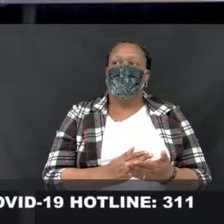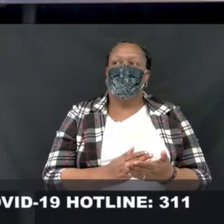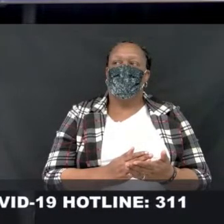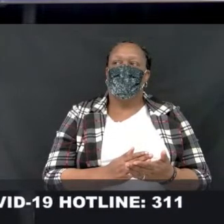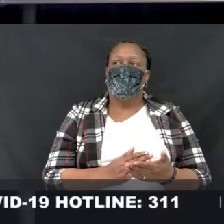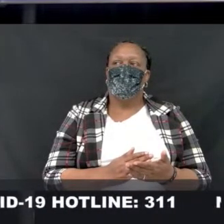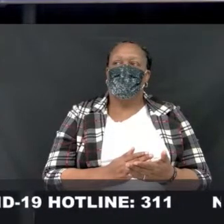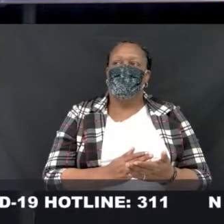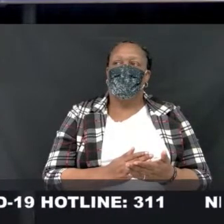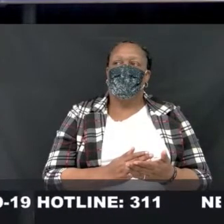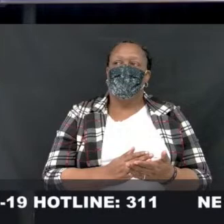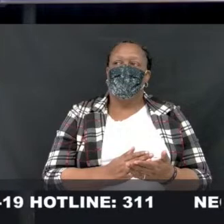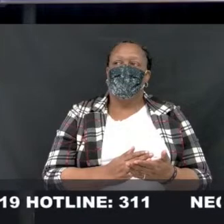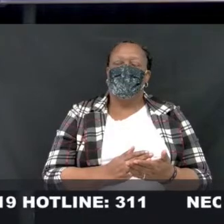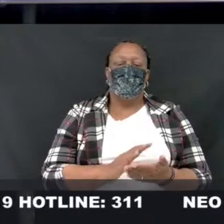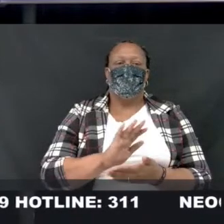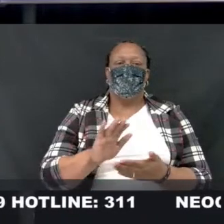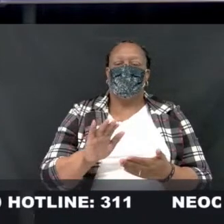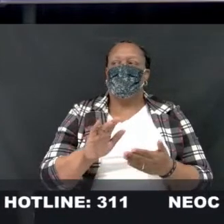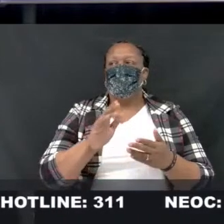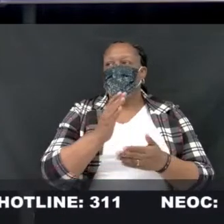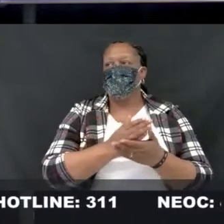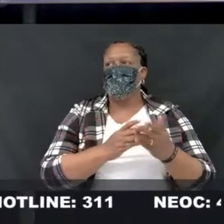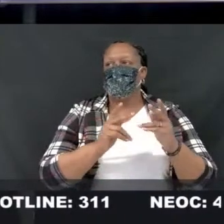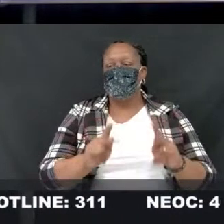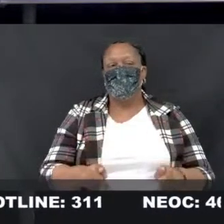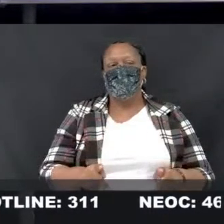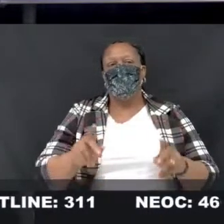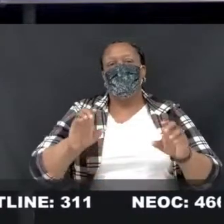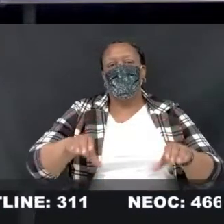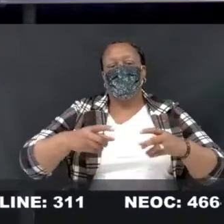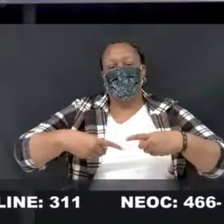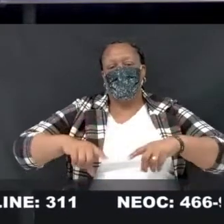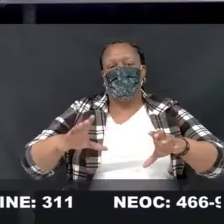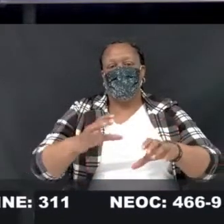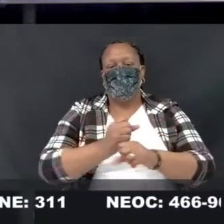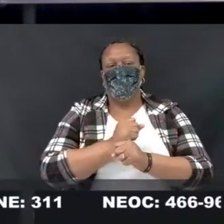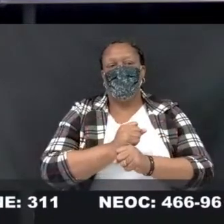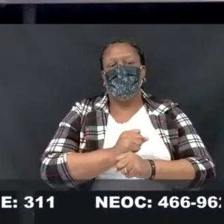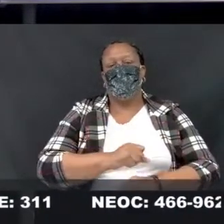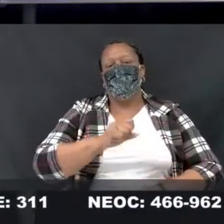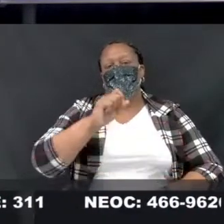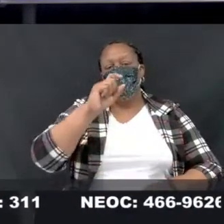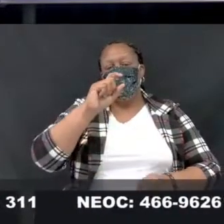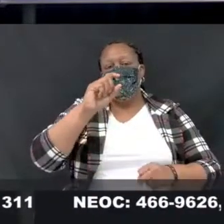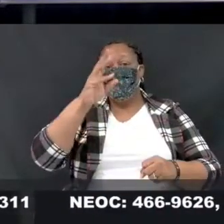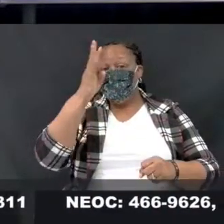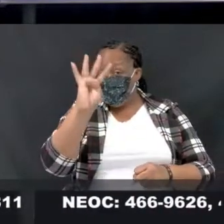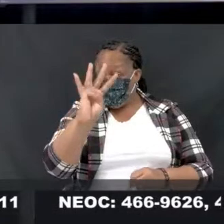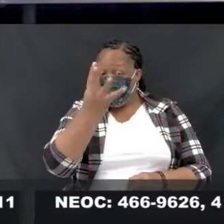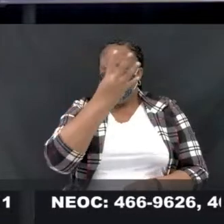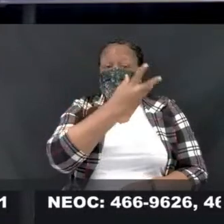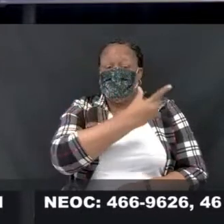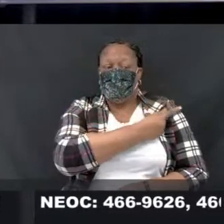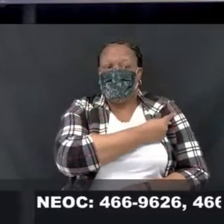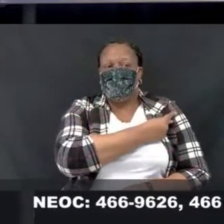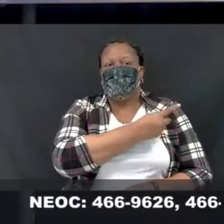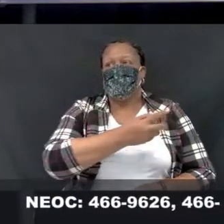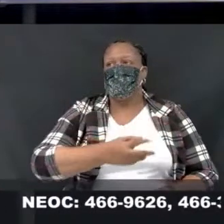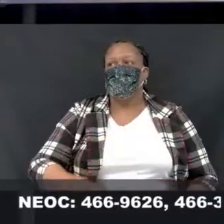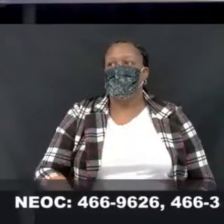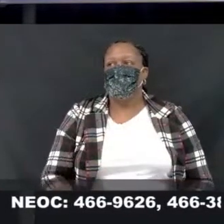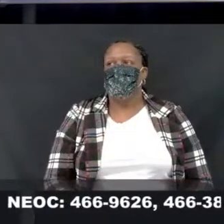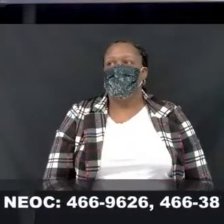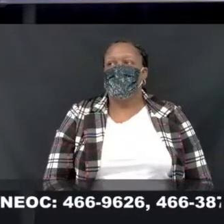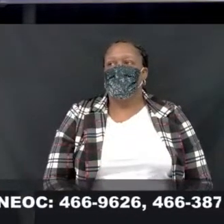to get their booster shots. And so at the end of the vaccination process, the person with the normal